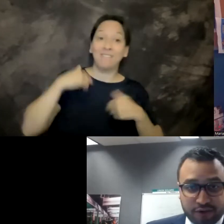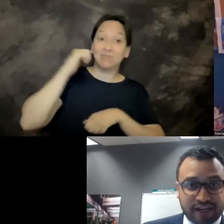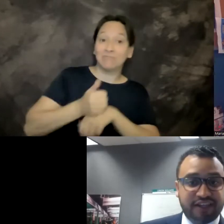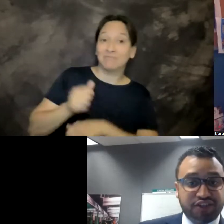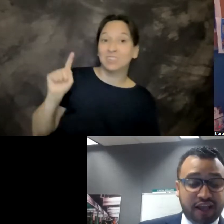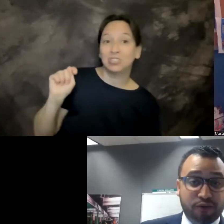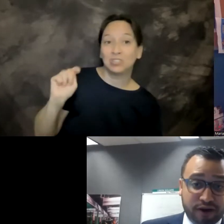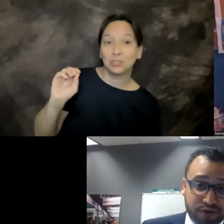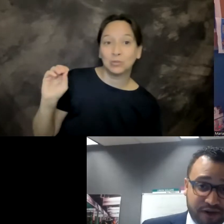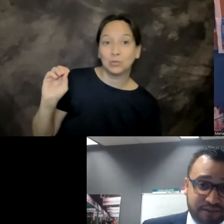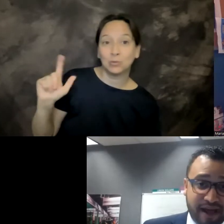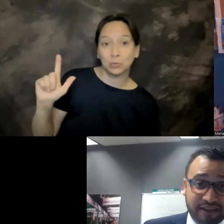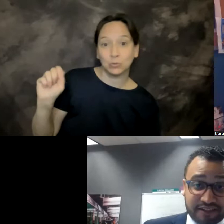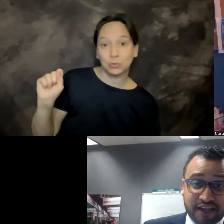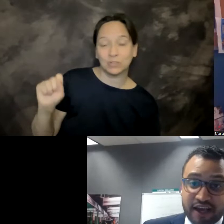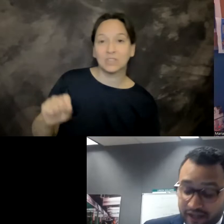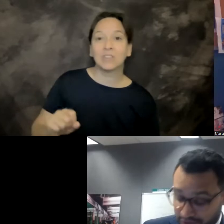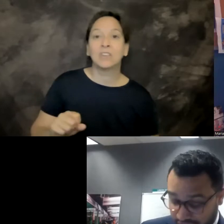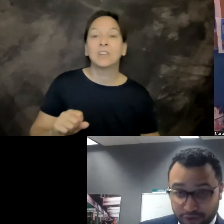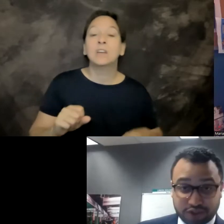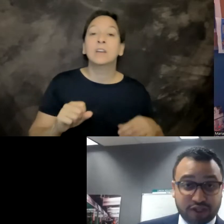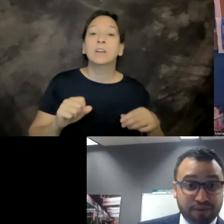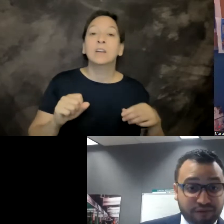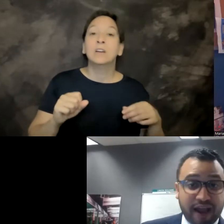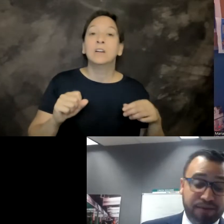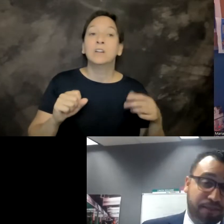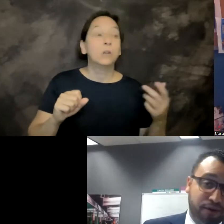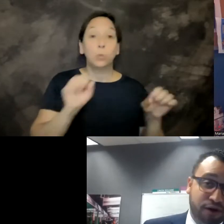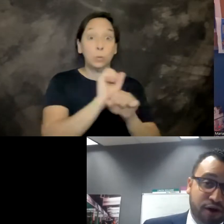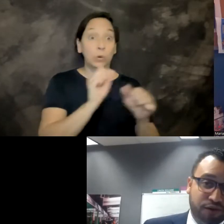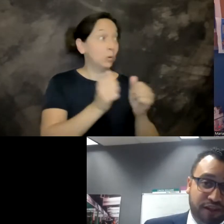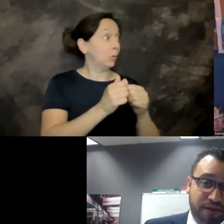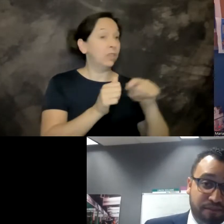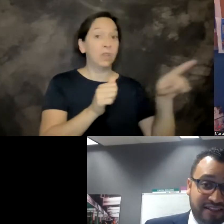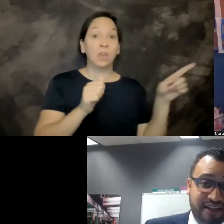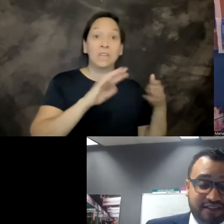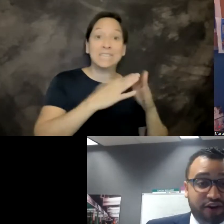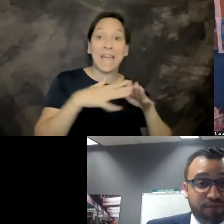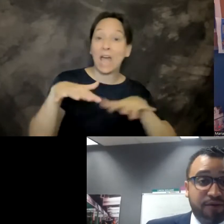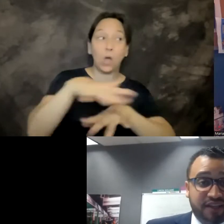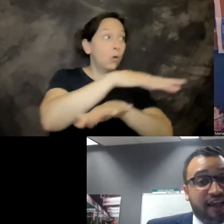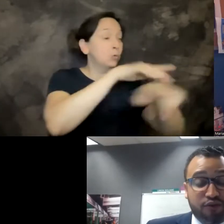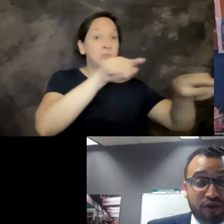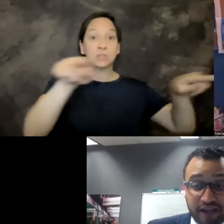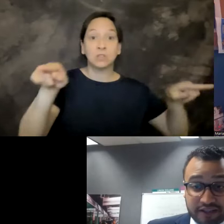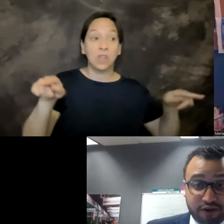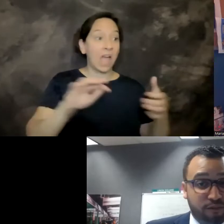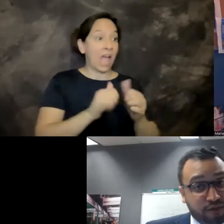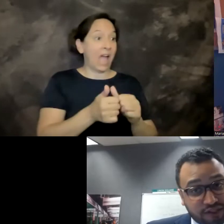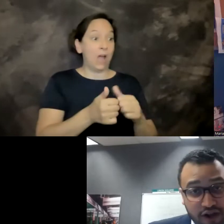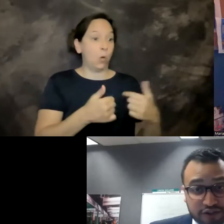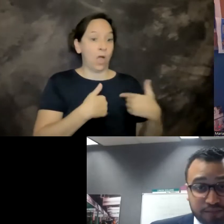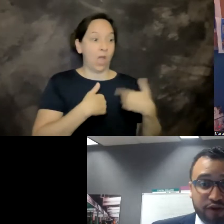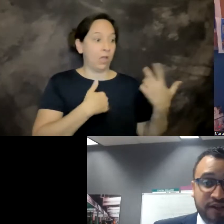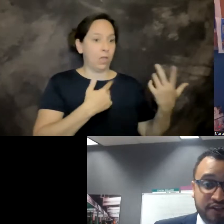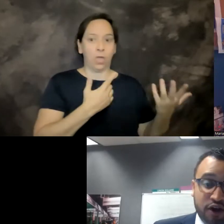as an organization and working with municipalities and other stakeholders to provide people with the means necessary to be able to get to where they need to go, whether